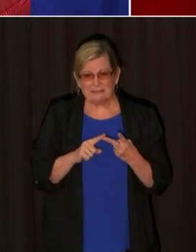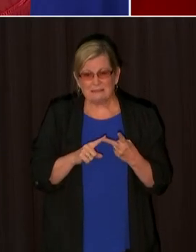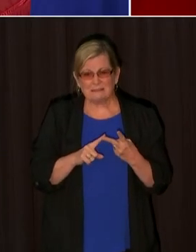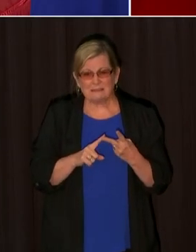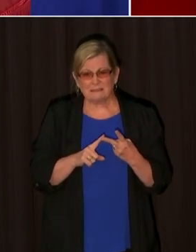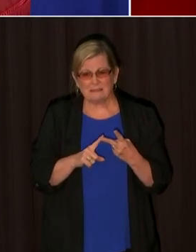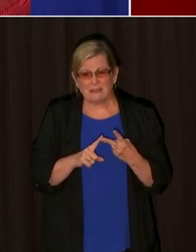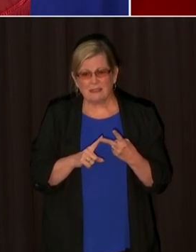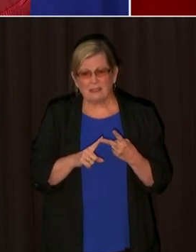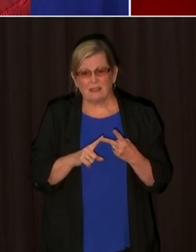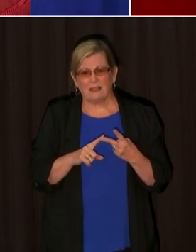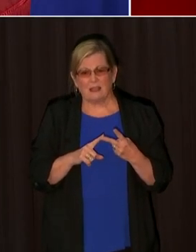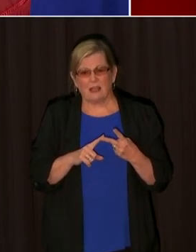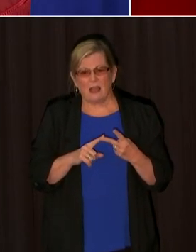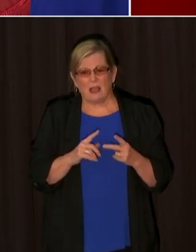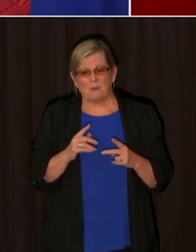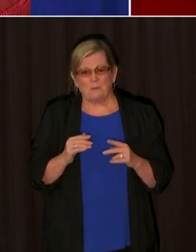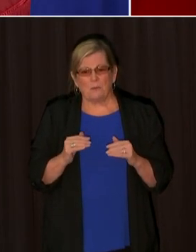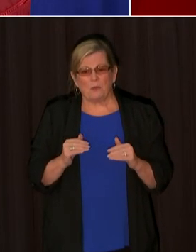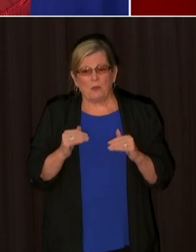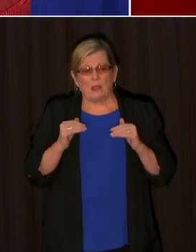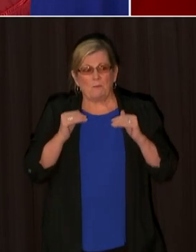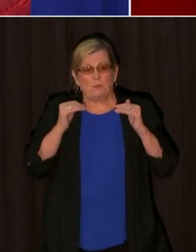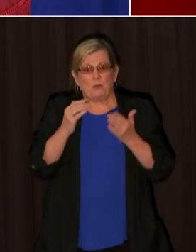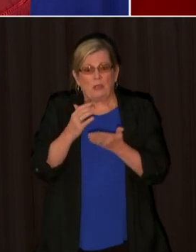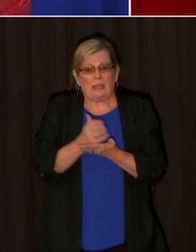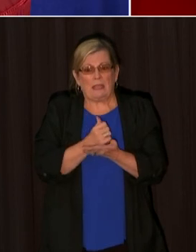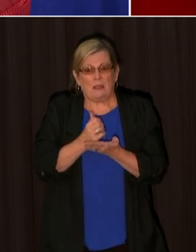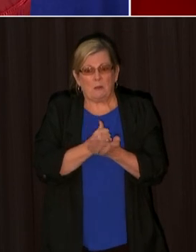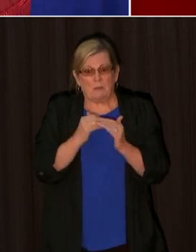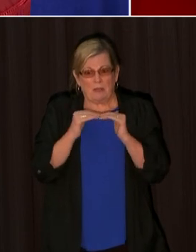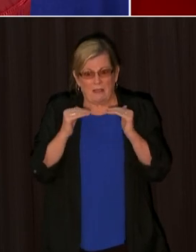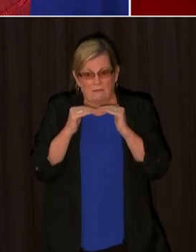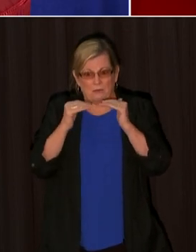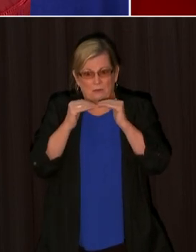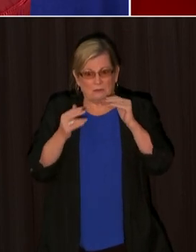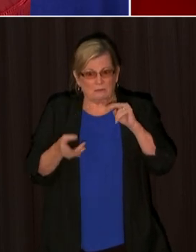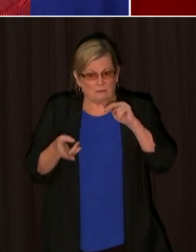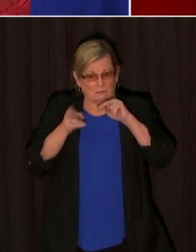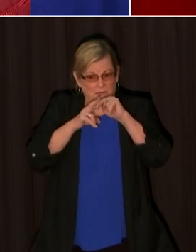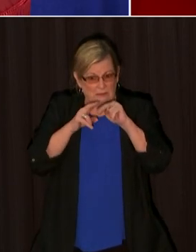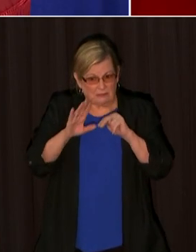income Washingtonians. Could you comment a little bit on that?